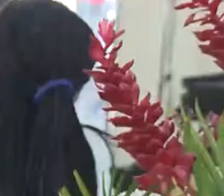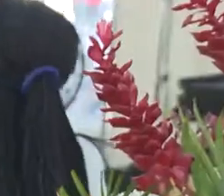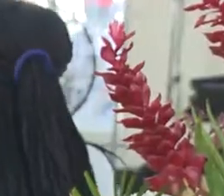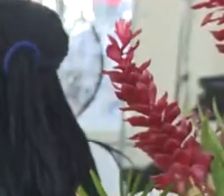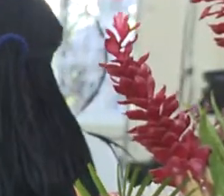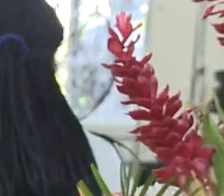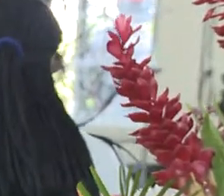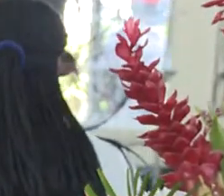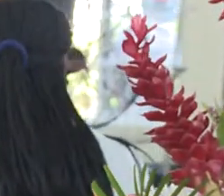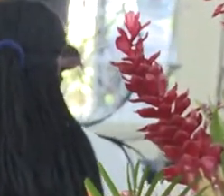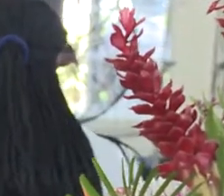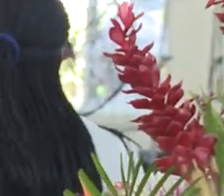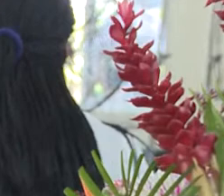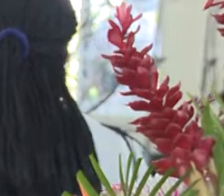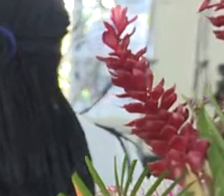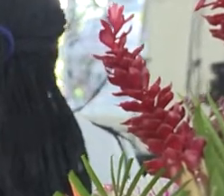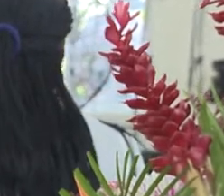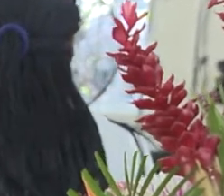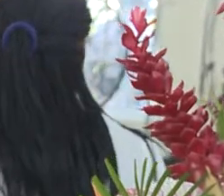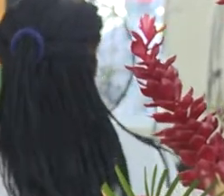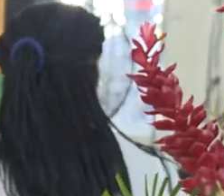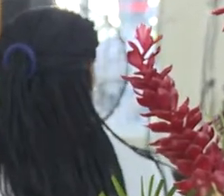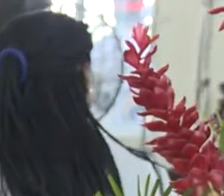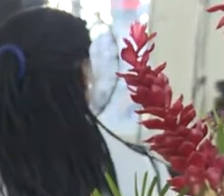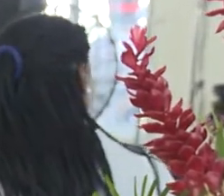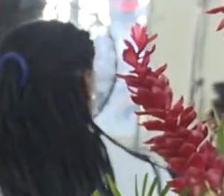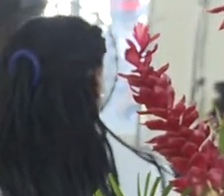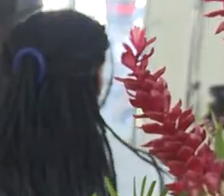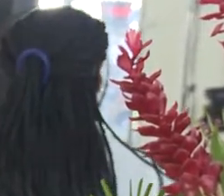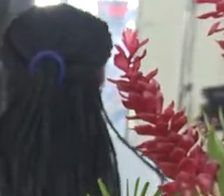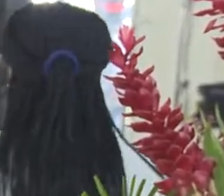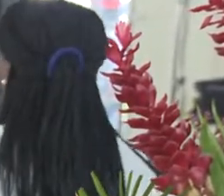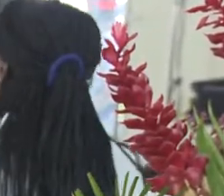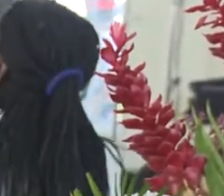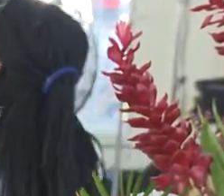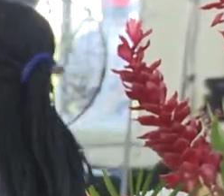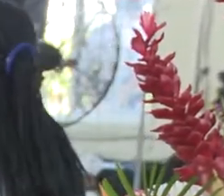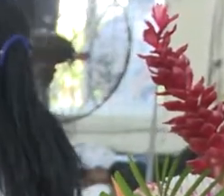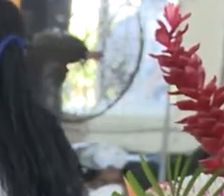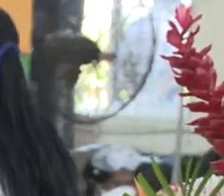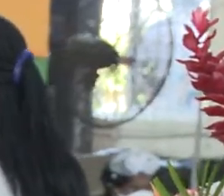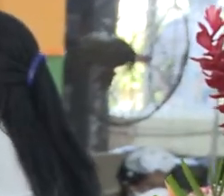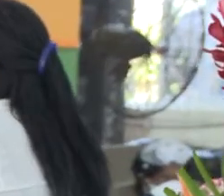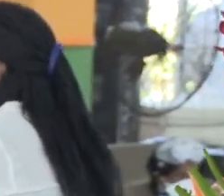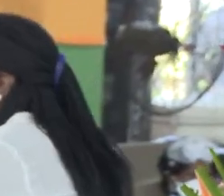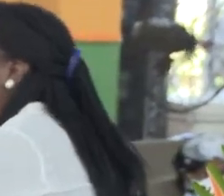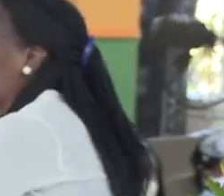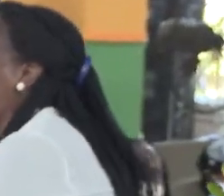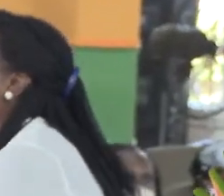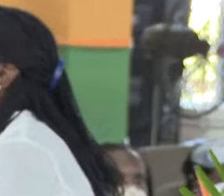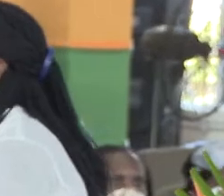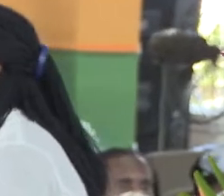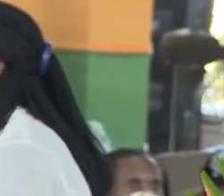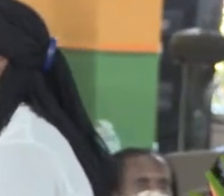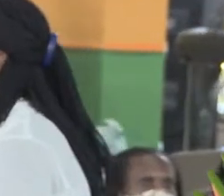fear. The way gets hard and rocky, and it seems my life end is